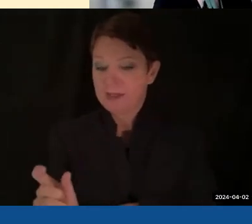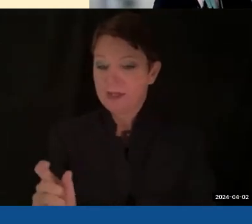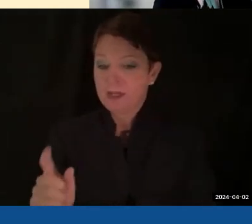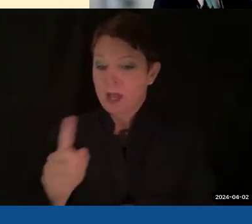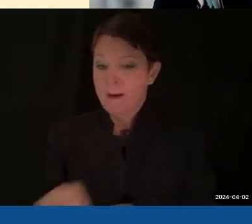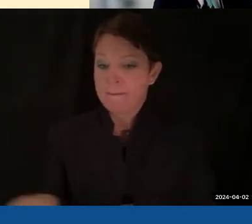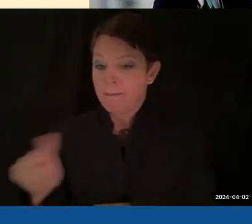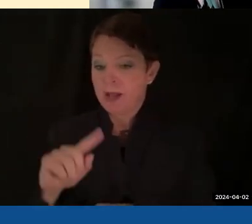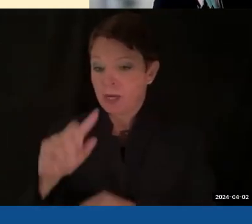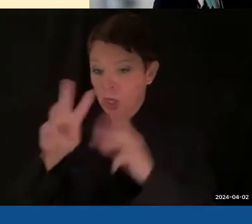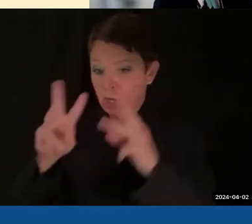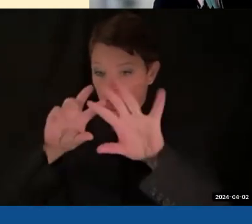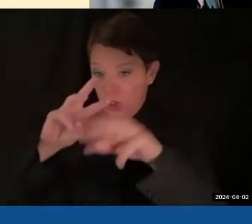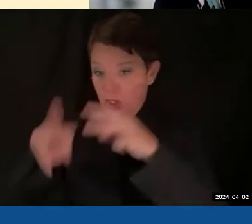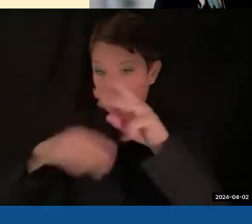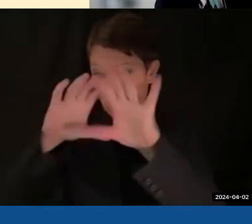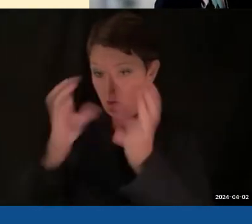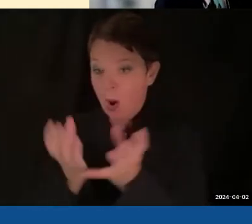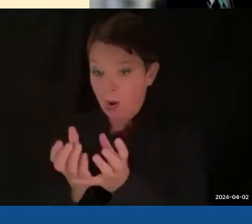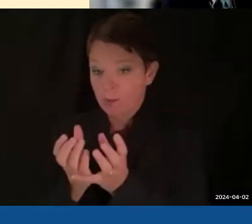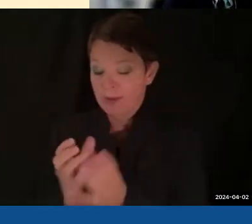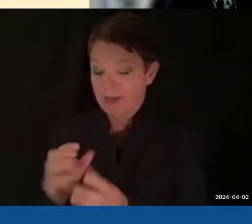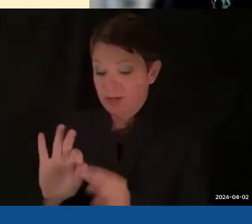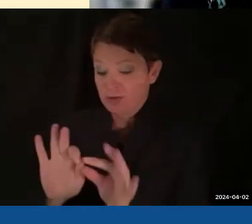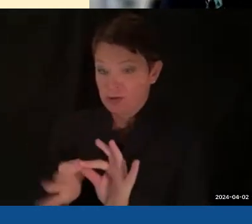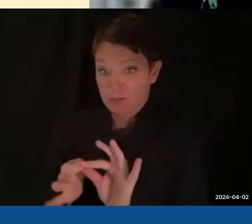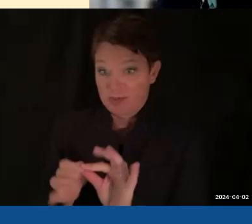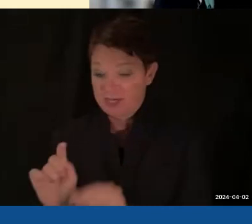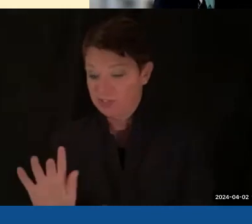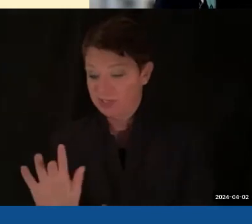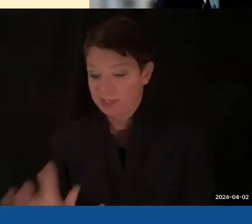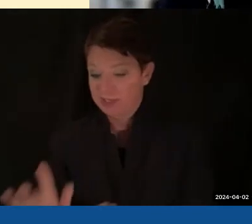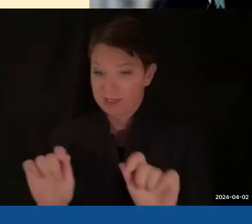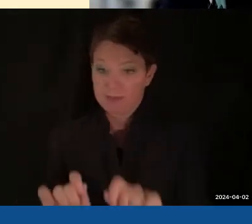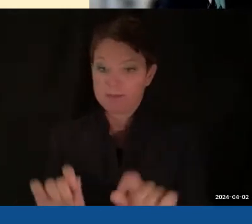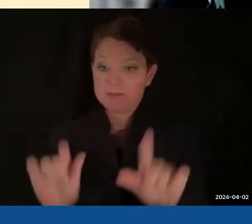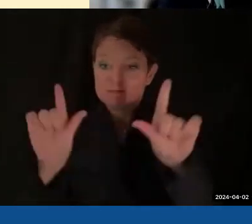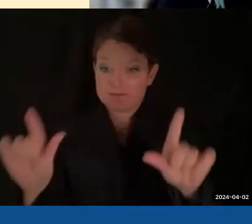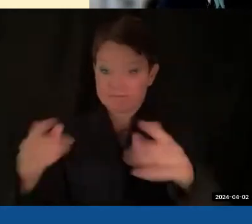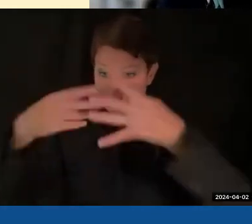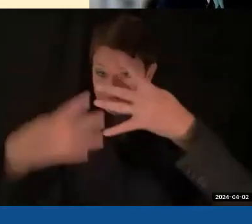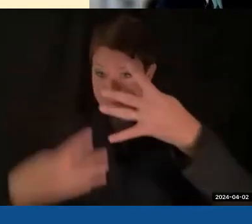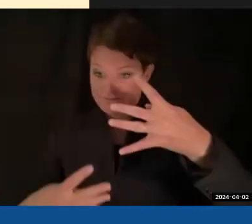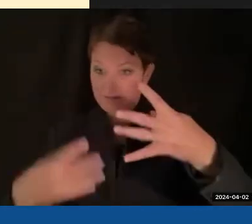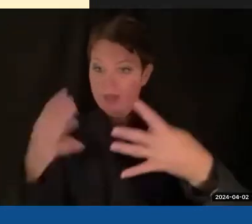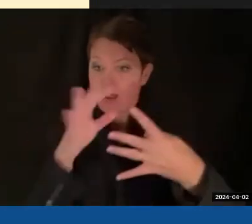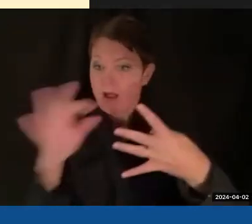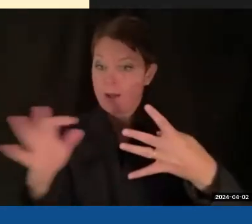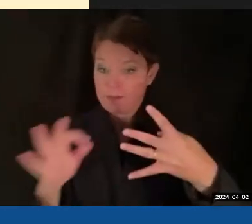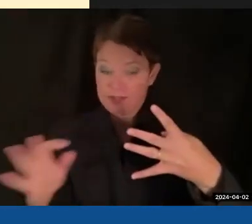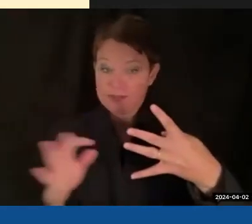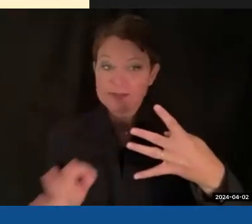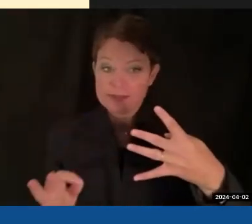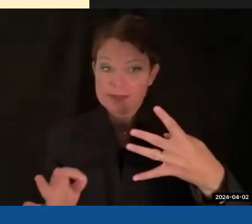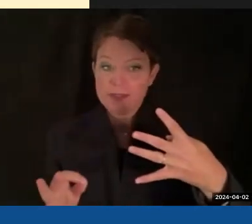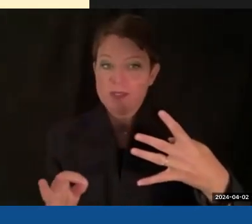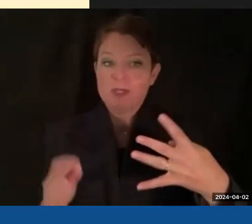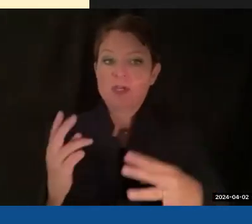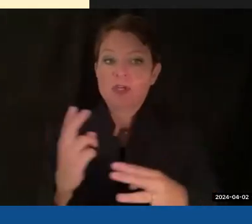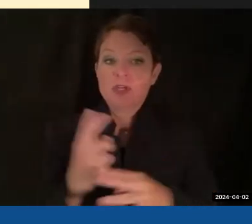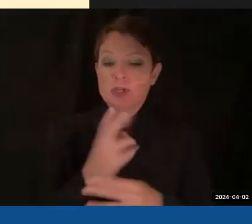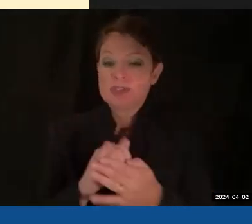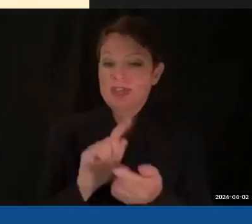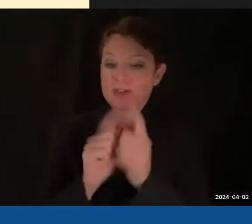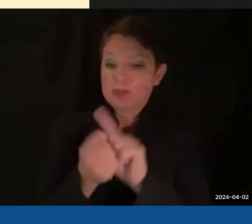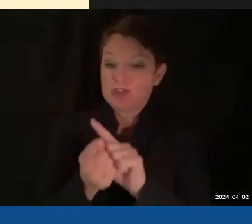button resembling a globe icon. This icon allows you to open a list of language options. You can use this to